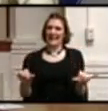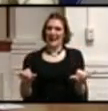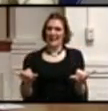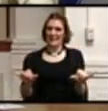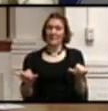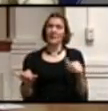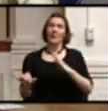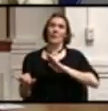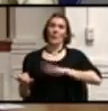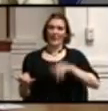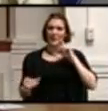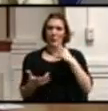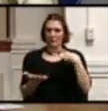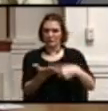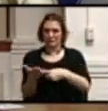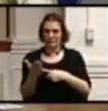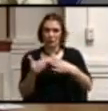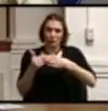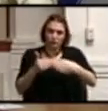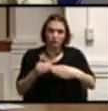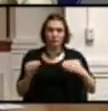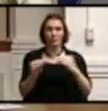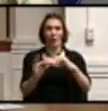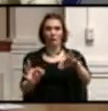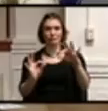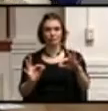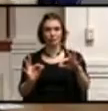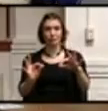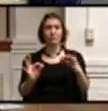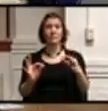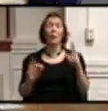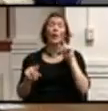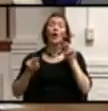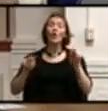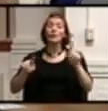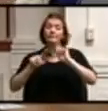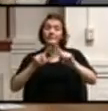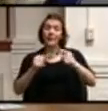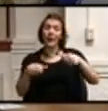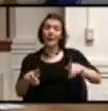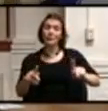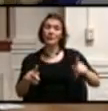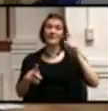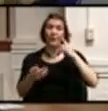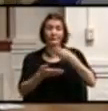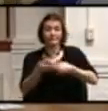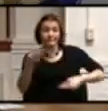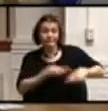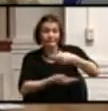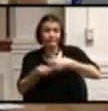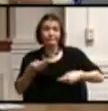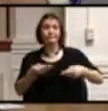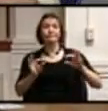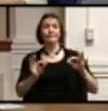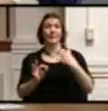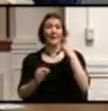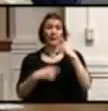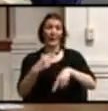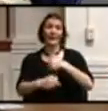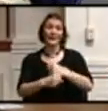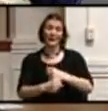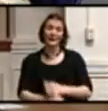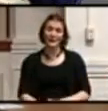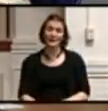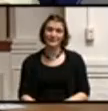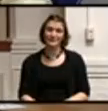unfinished business that we want to continue forward with, looking at various ways that we can deal with the financial pressures that are facing us.